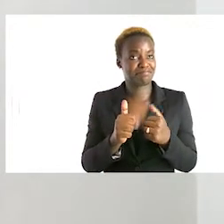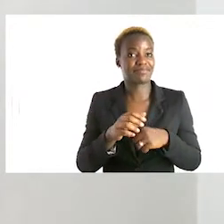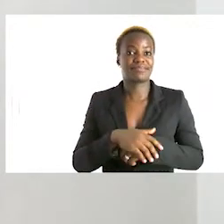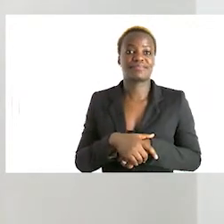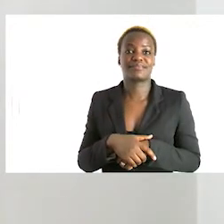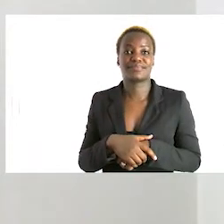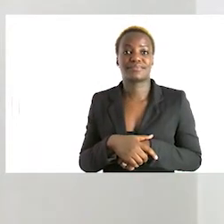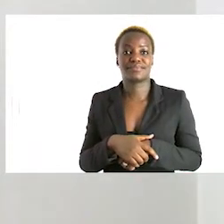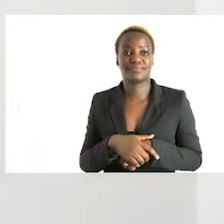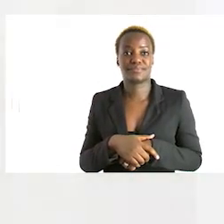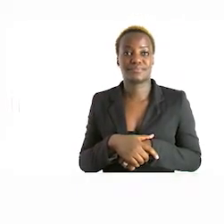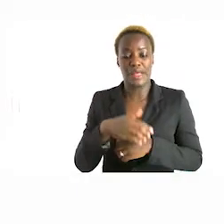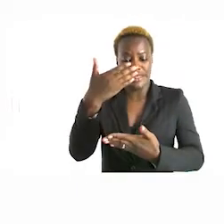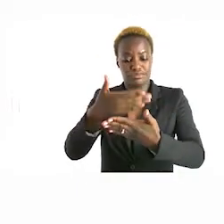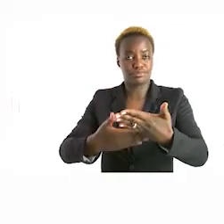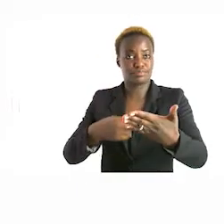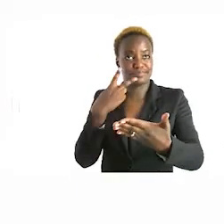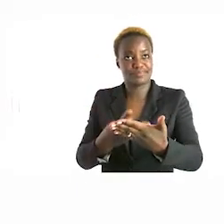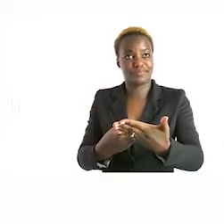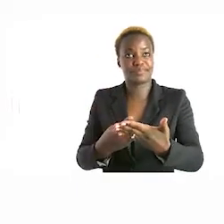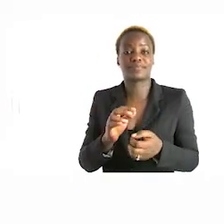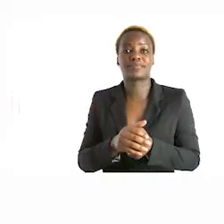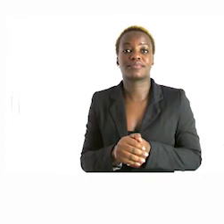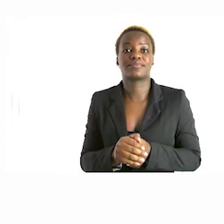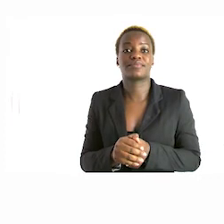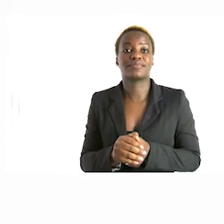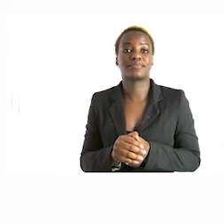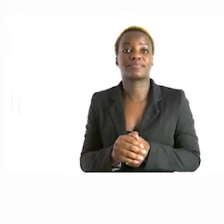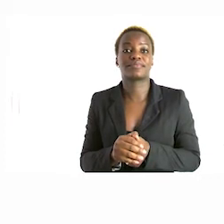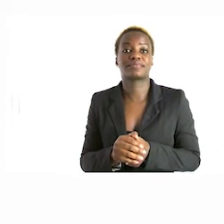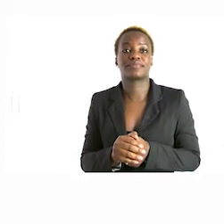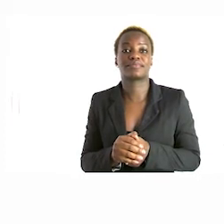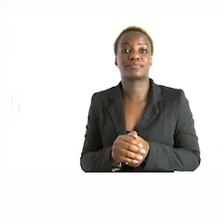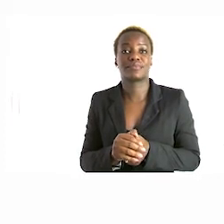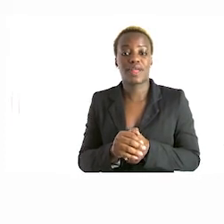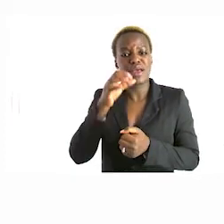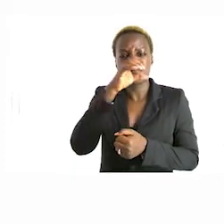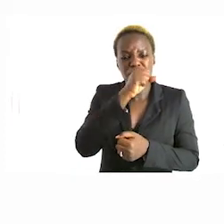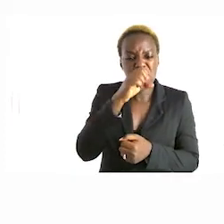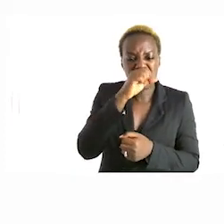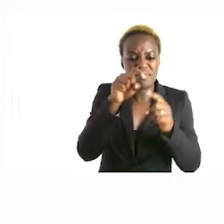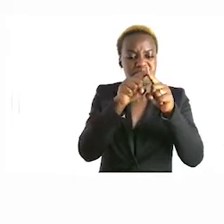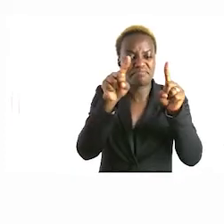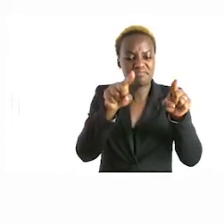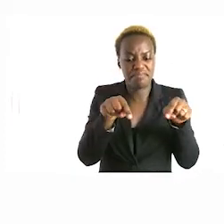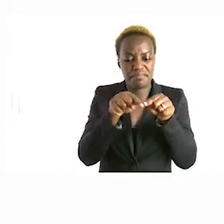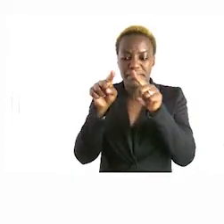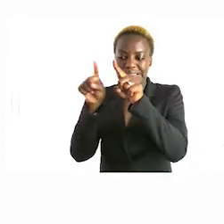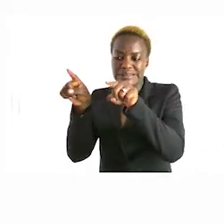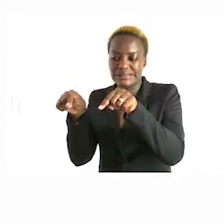our worksheet. It says fill in the missing numbers